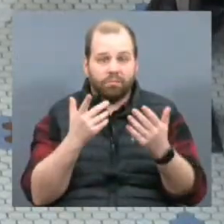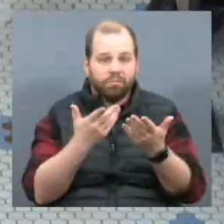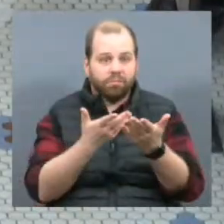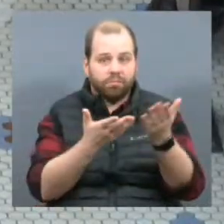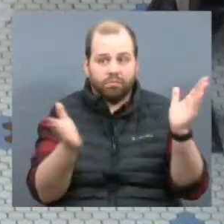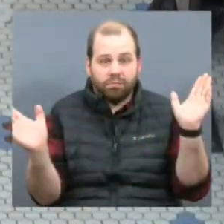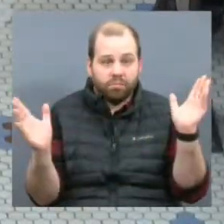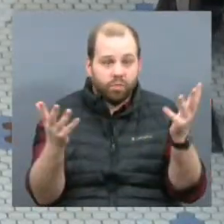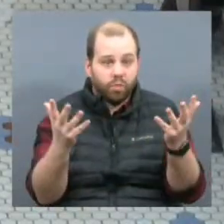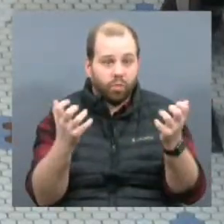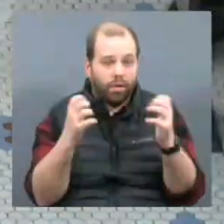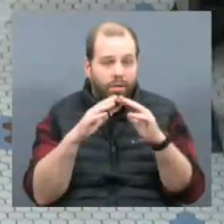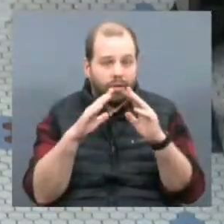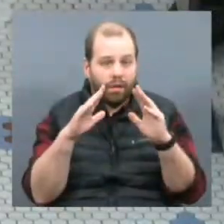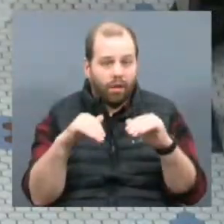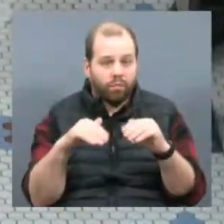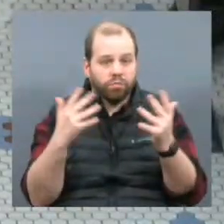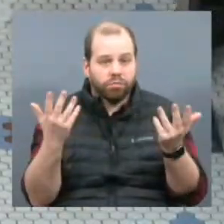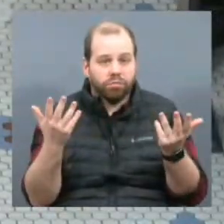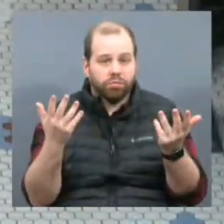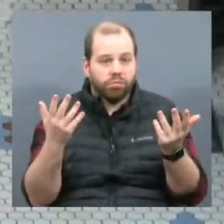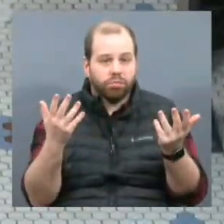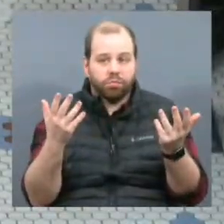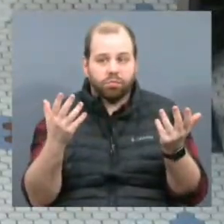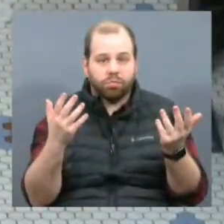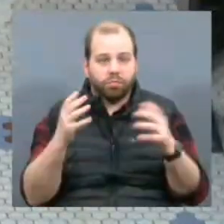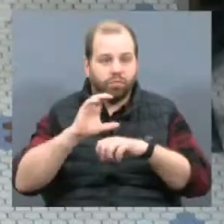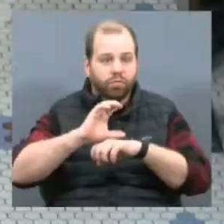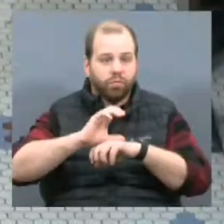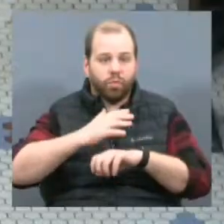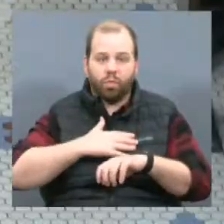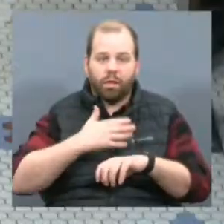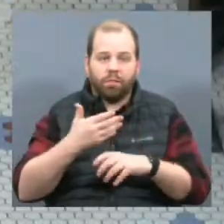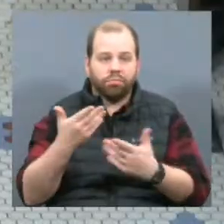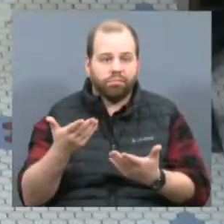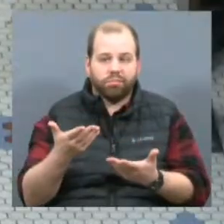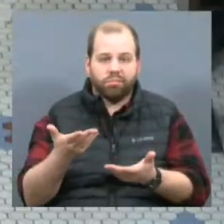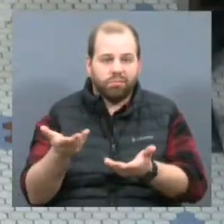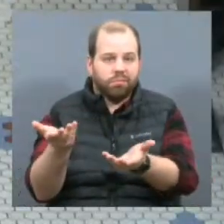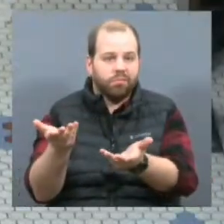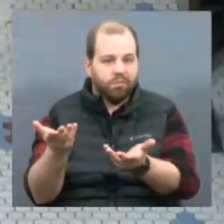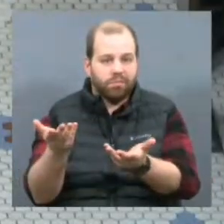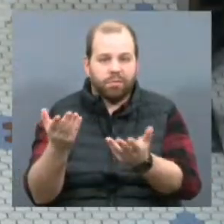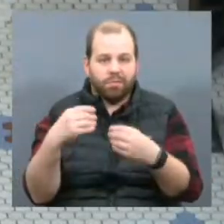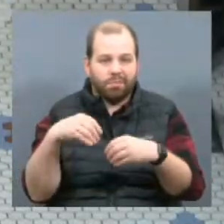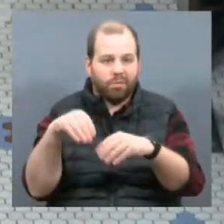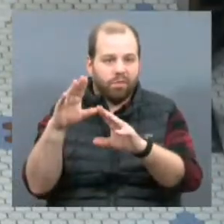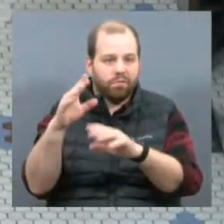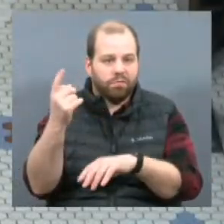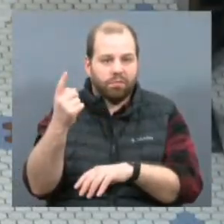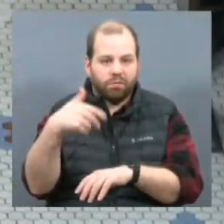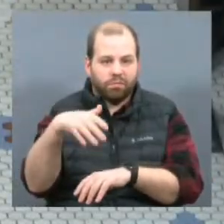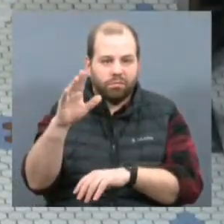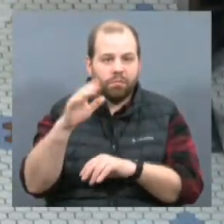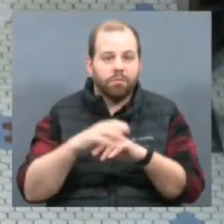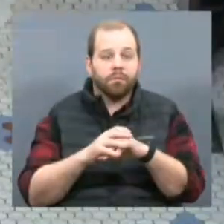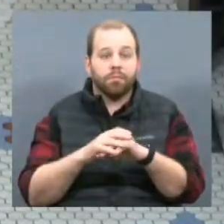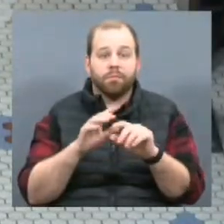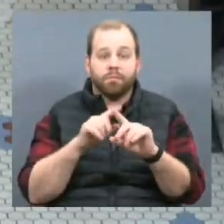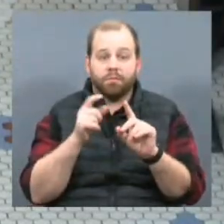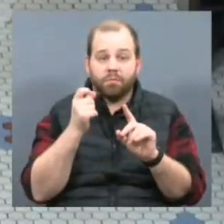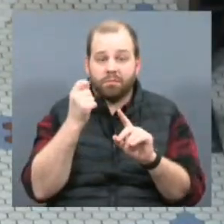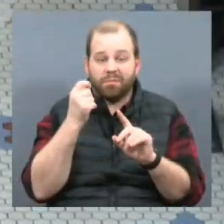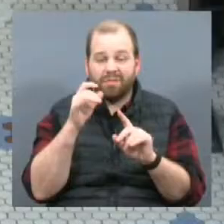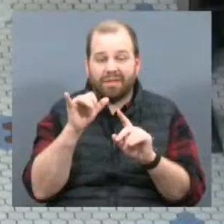Anybody wanted the house, the parish is willing to hand it over to them, to get it moved. But understanding the difficulty